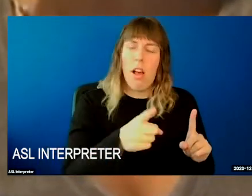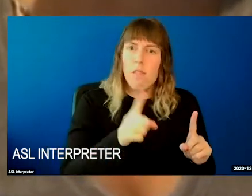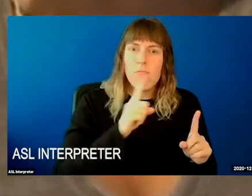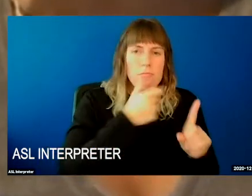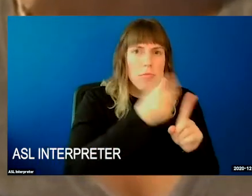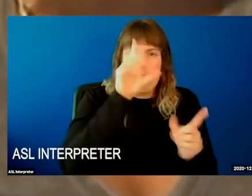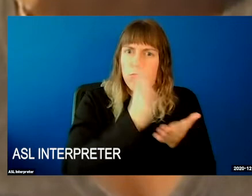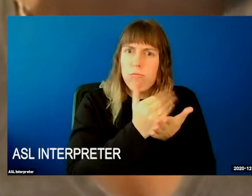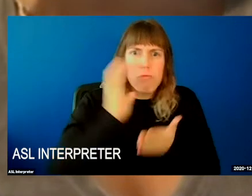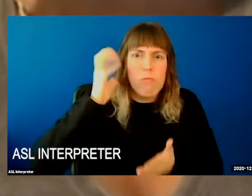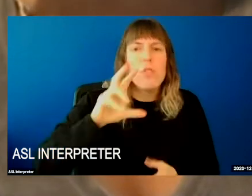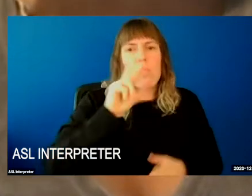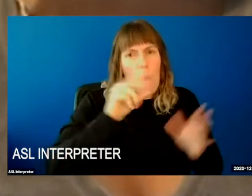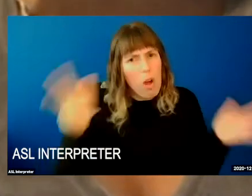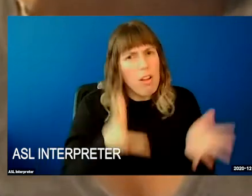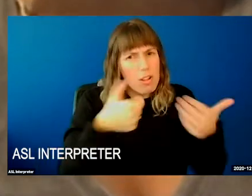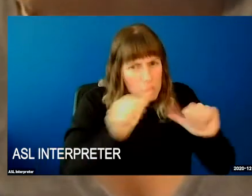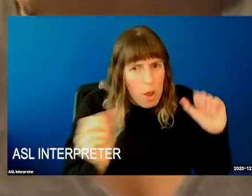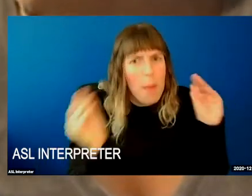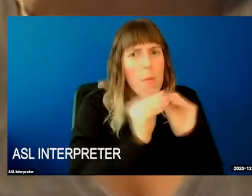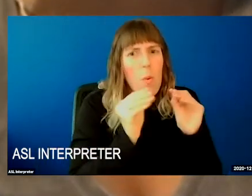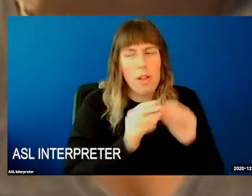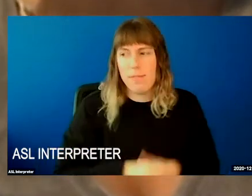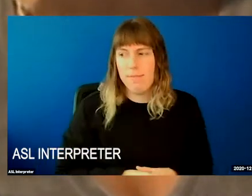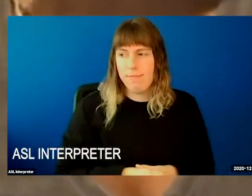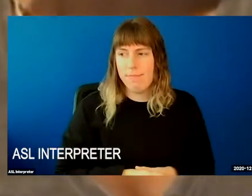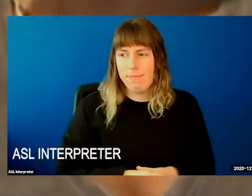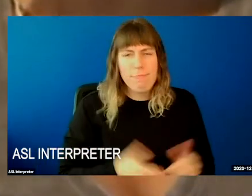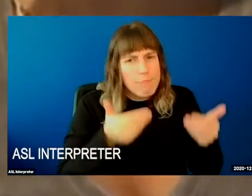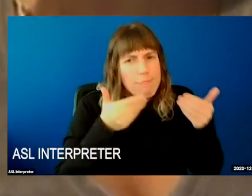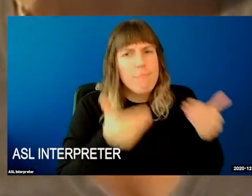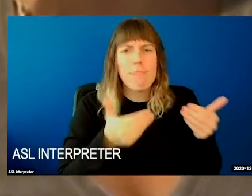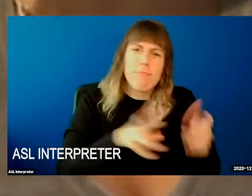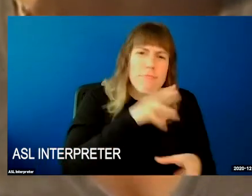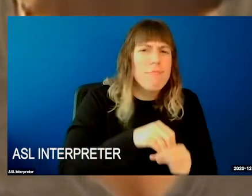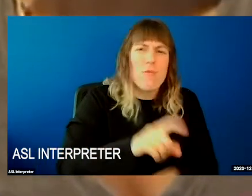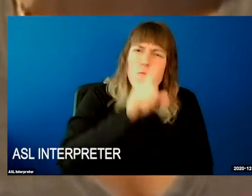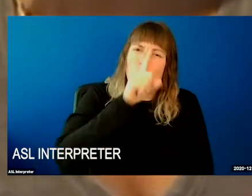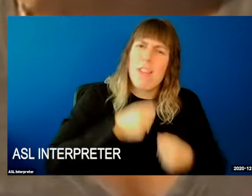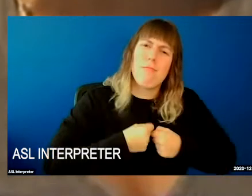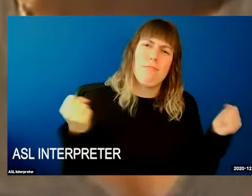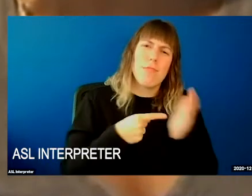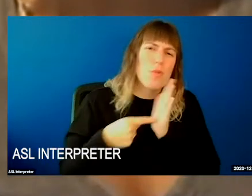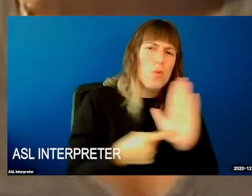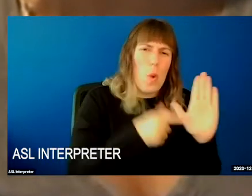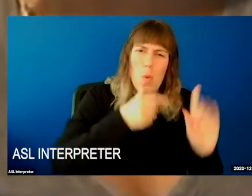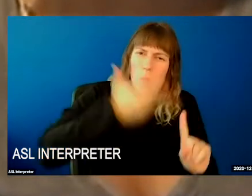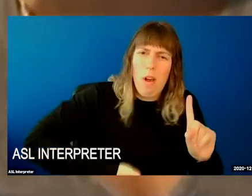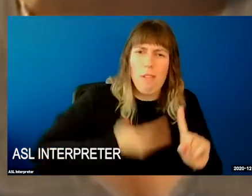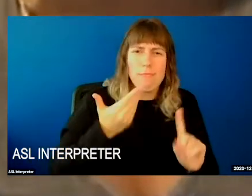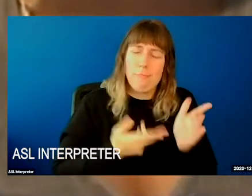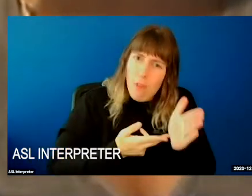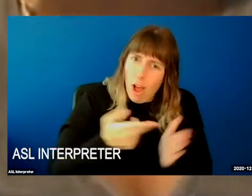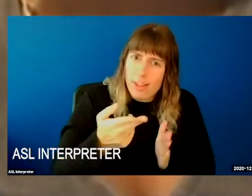for God's sake. Try a little more humanity. Let your hair down. Be real. Go